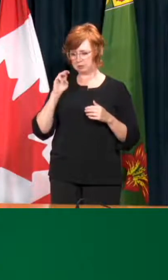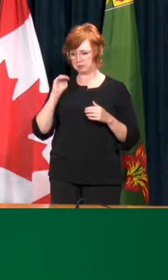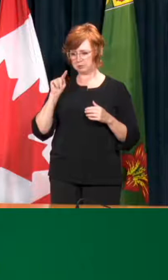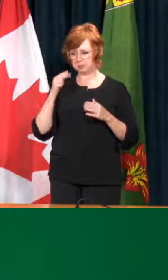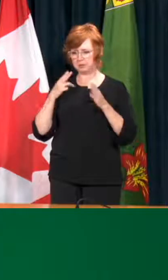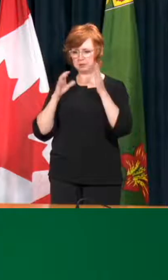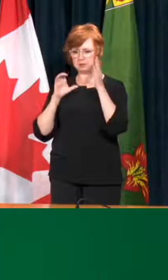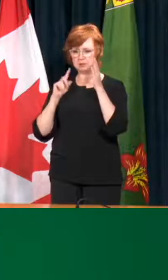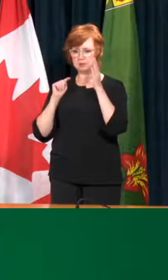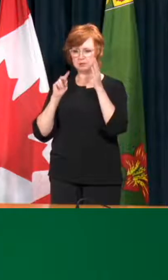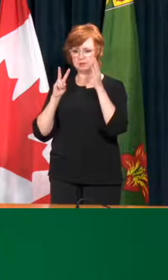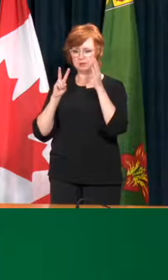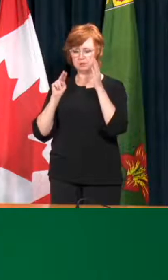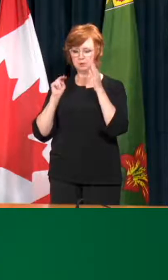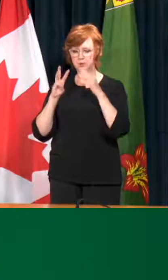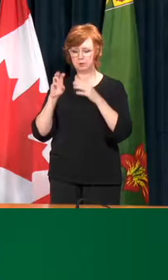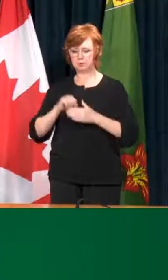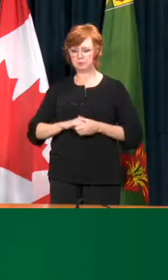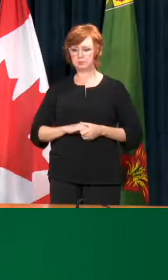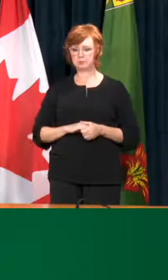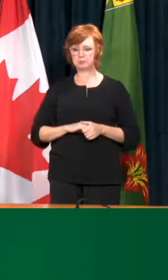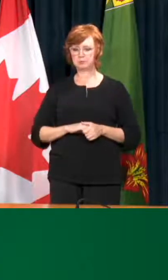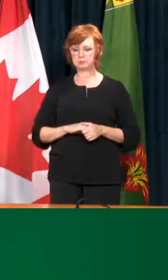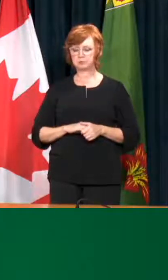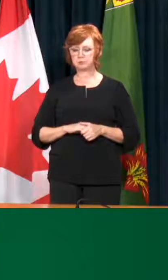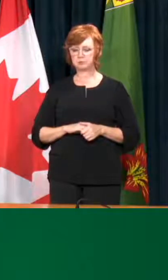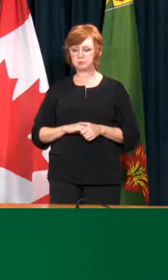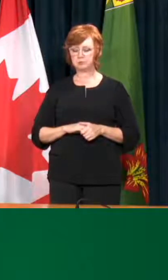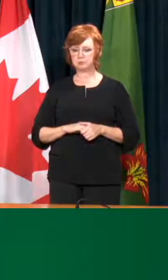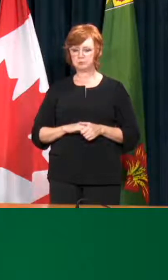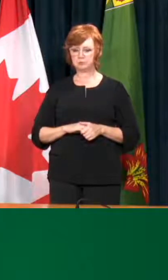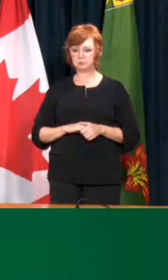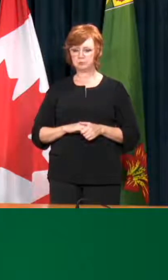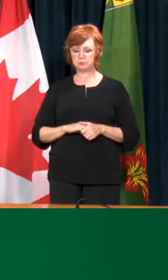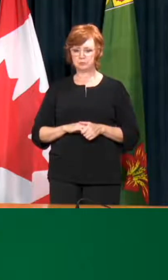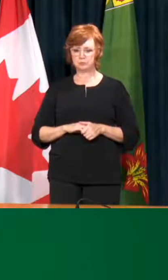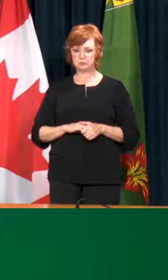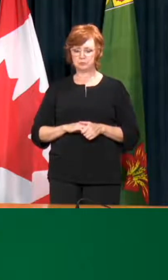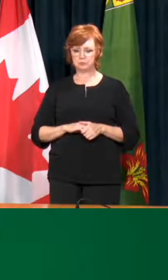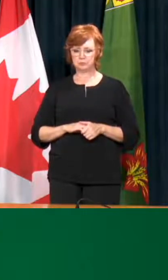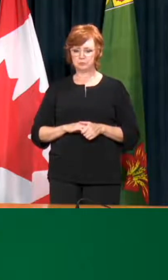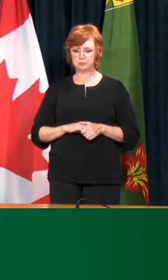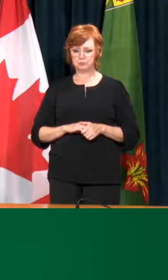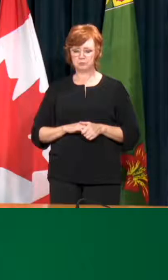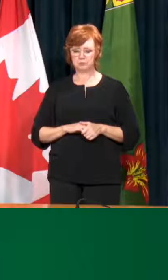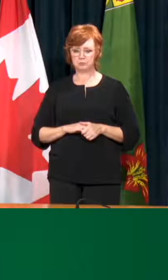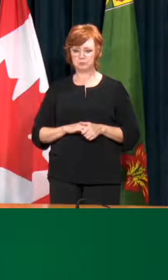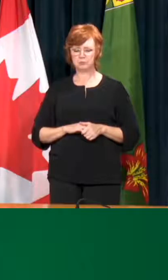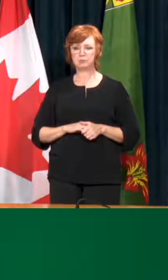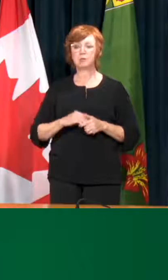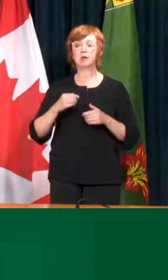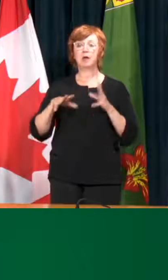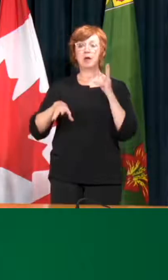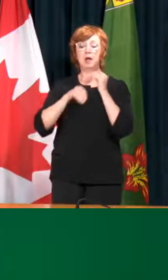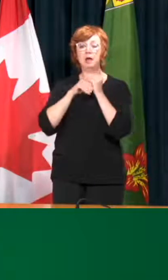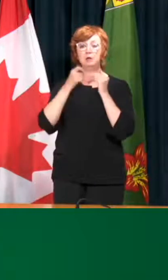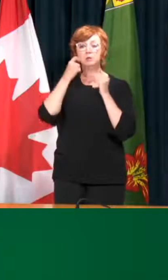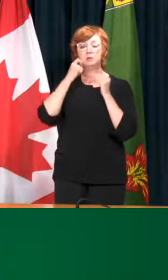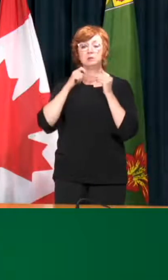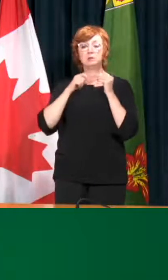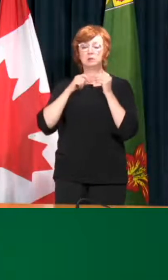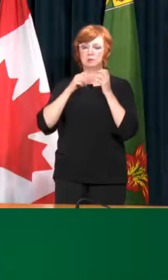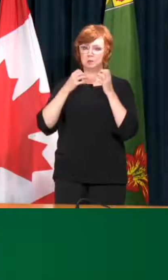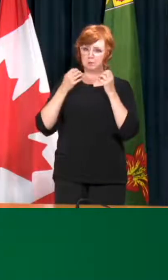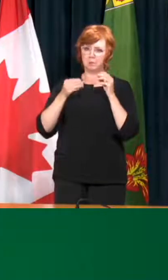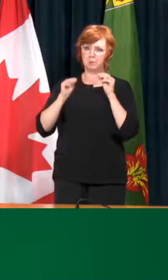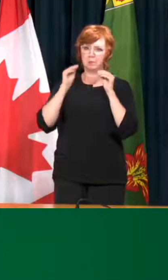CTV. Hello. Further to the last question, with multiple active cases now in every region of the province except Regina,